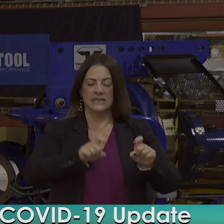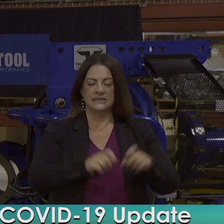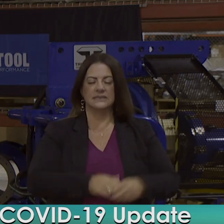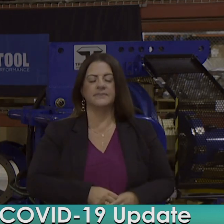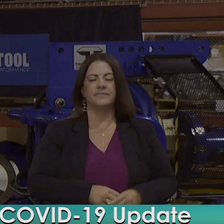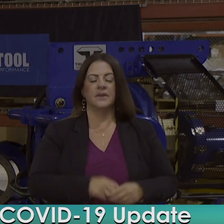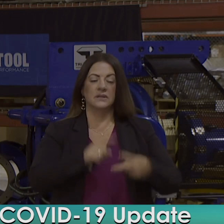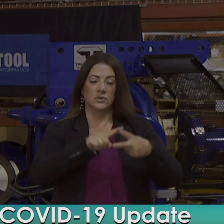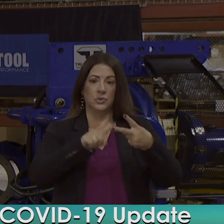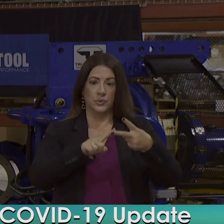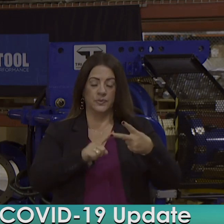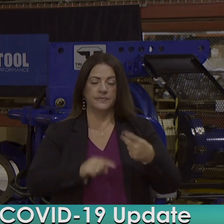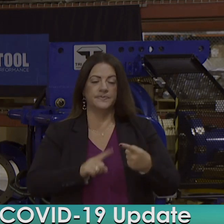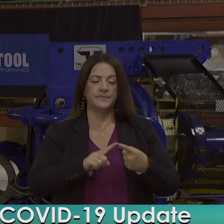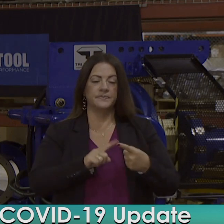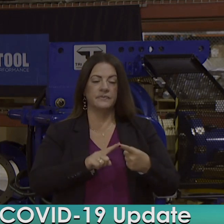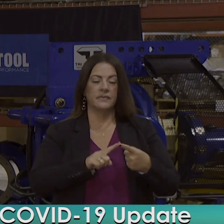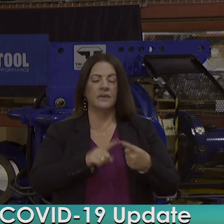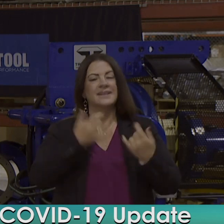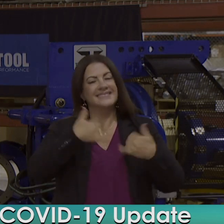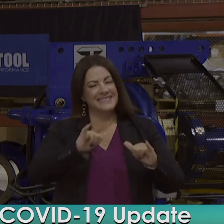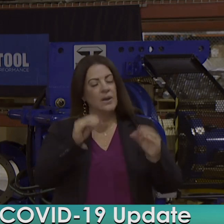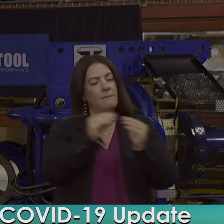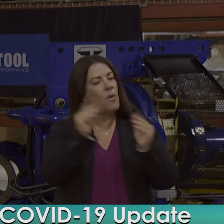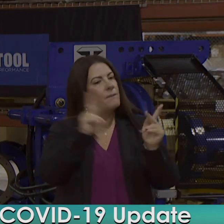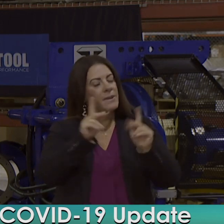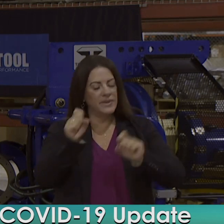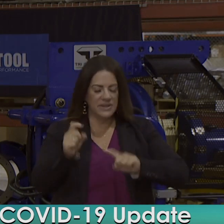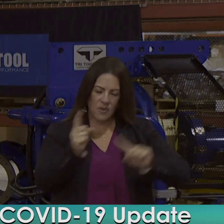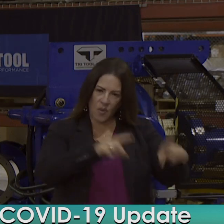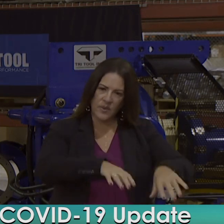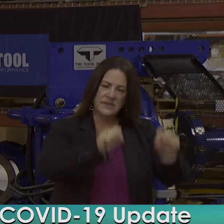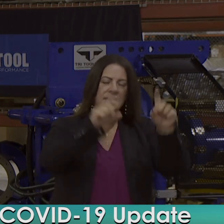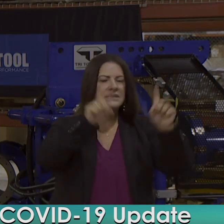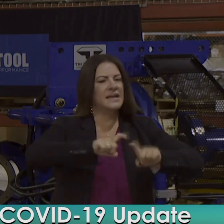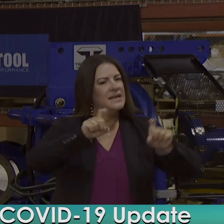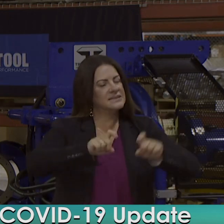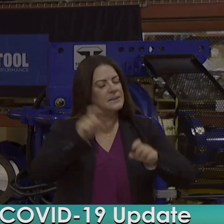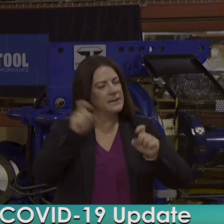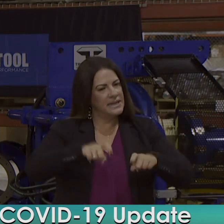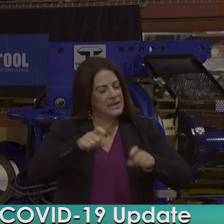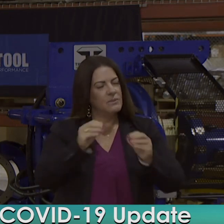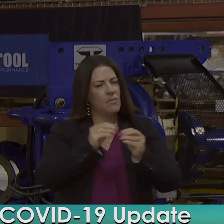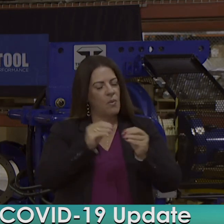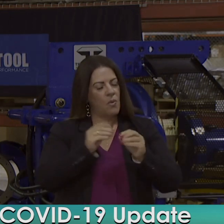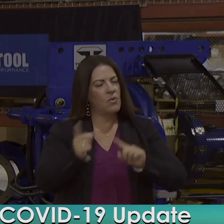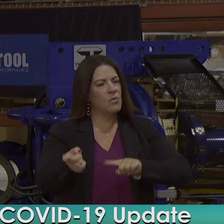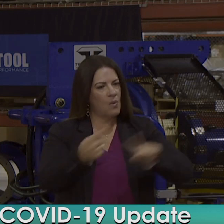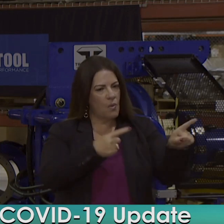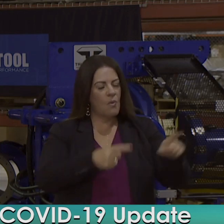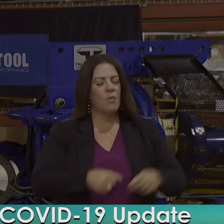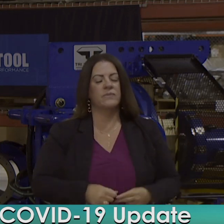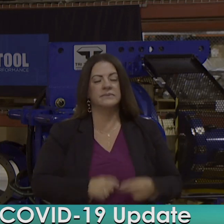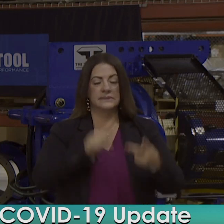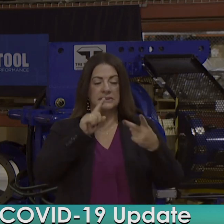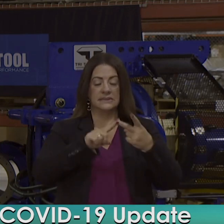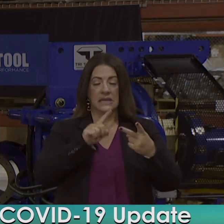about testing. We still need to test more people, number one. Number two, I also want to